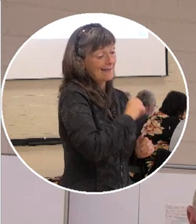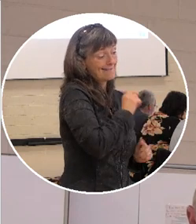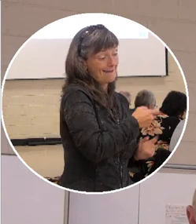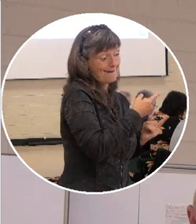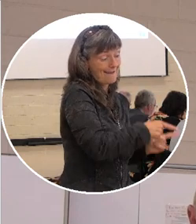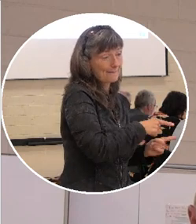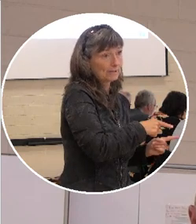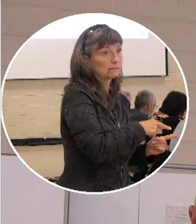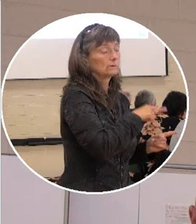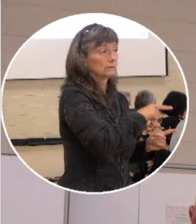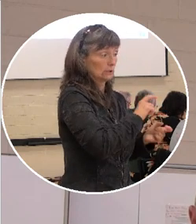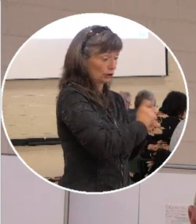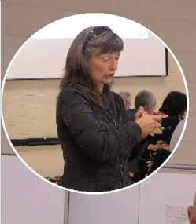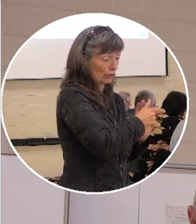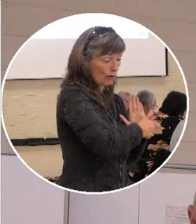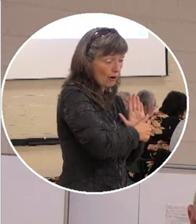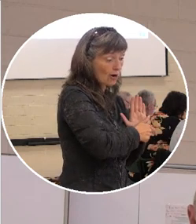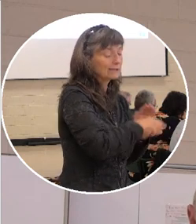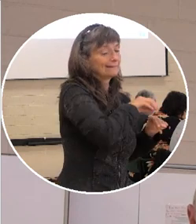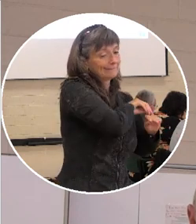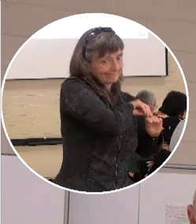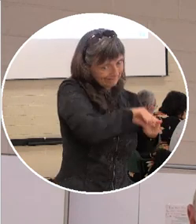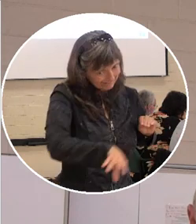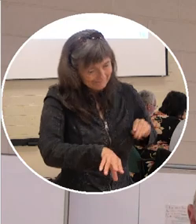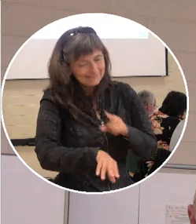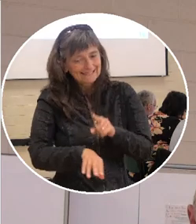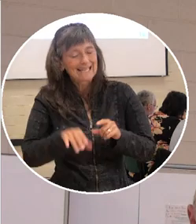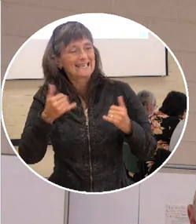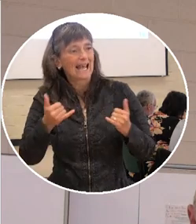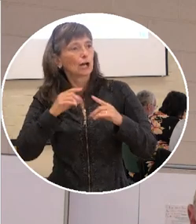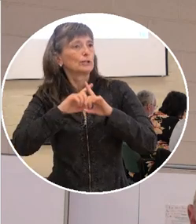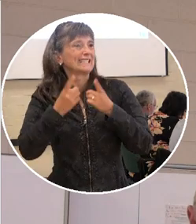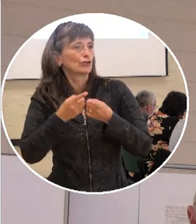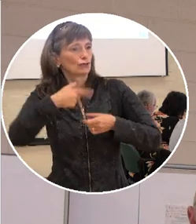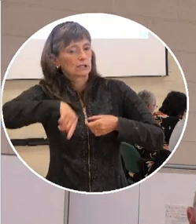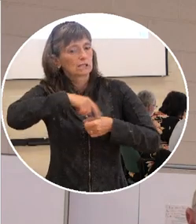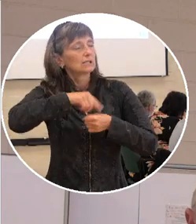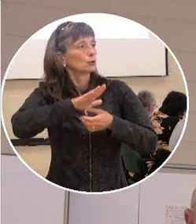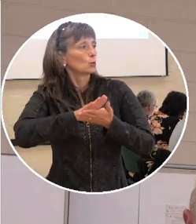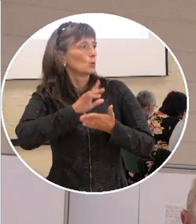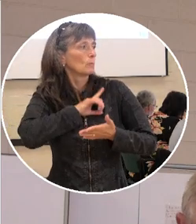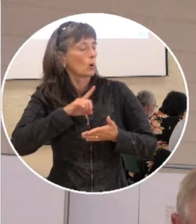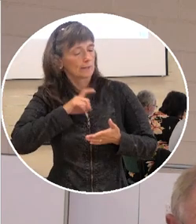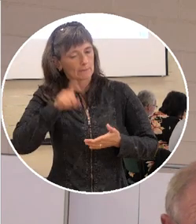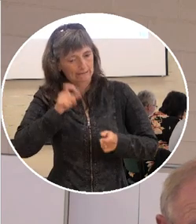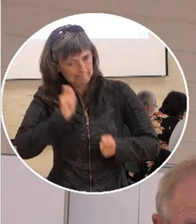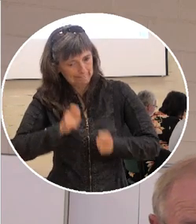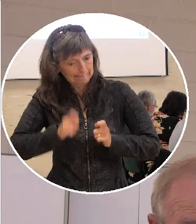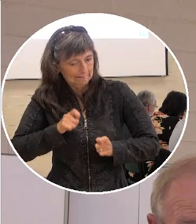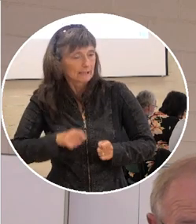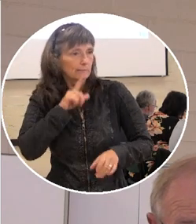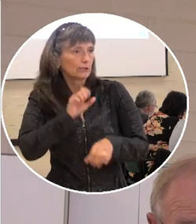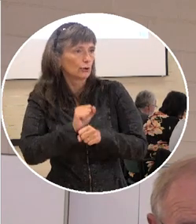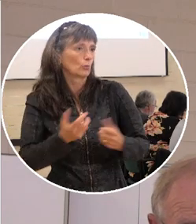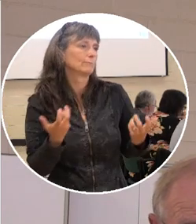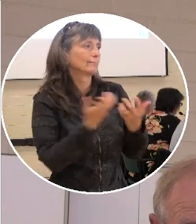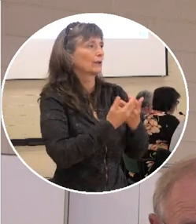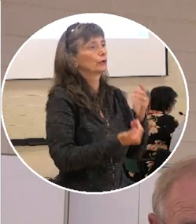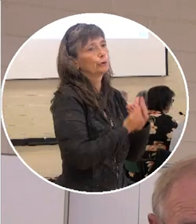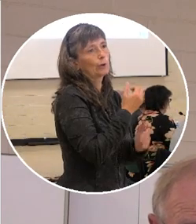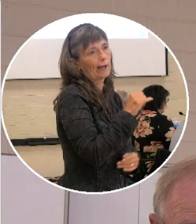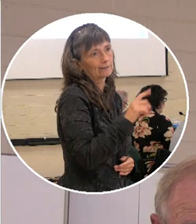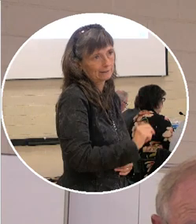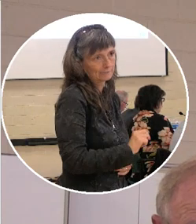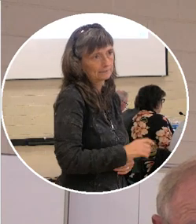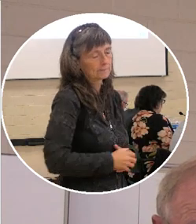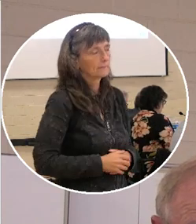changes in the legislation, the district was required to review and amend policy to be in line with the new act.